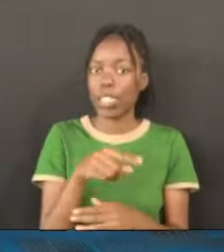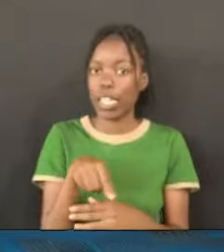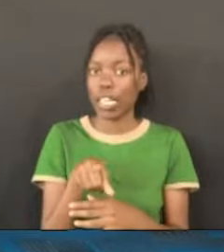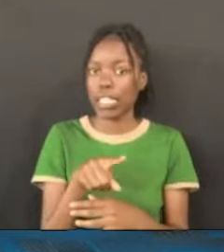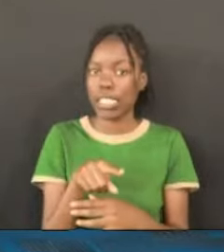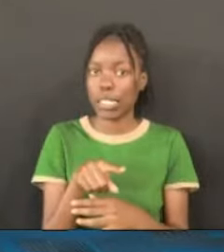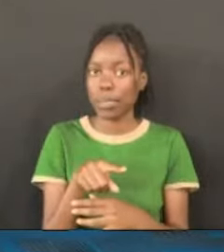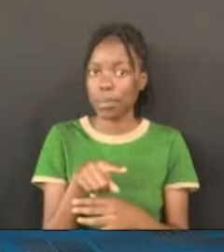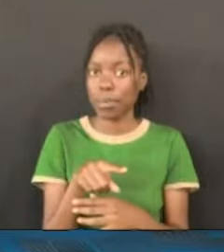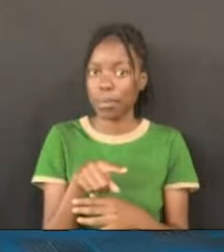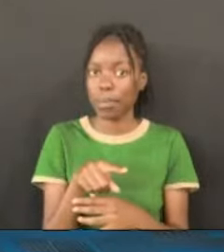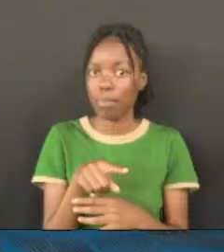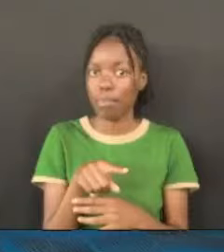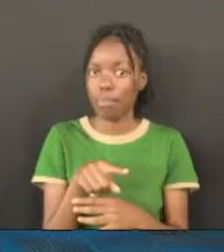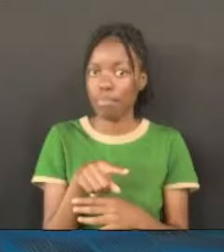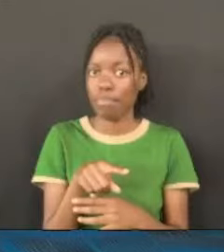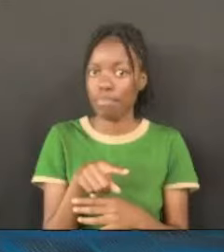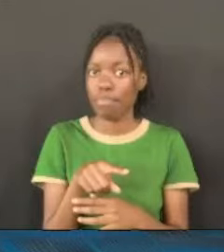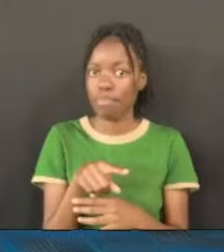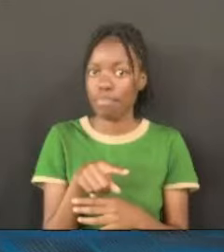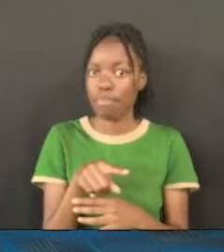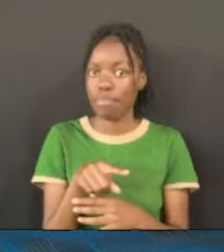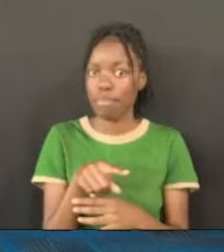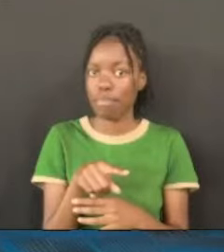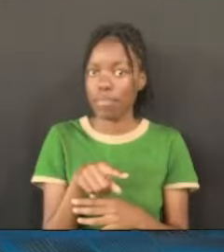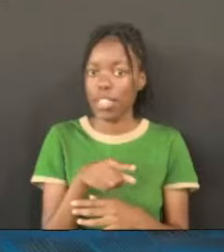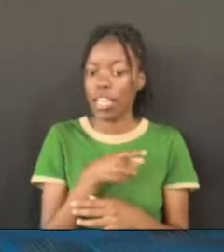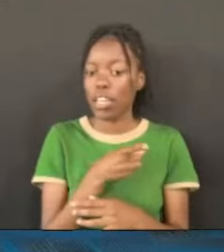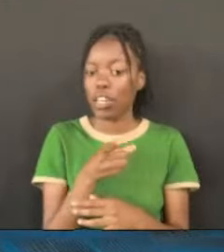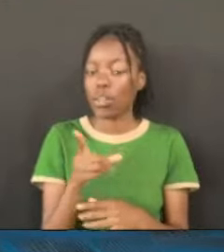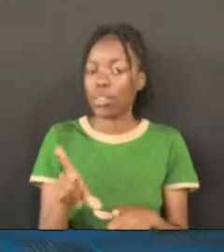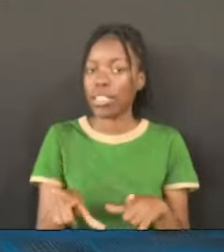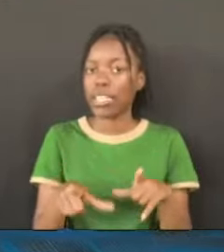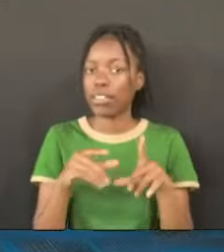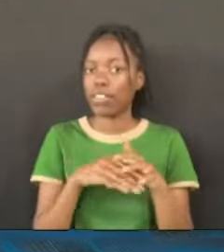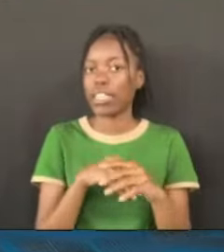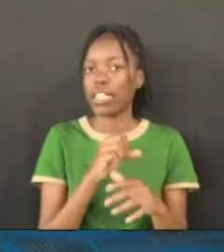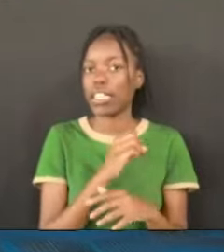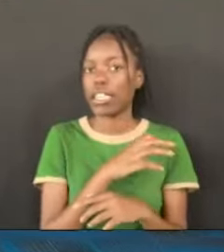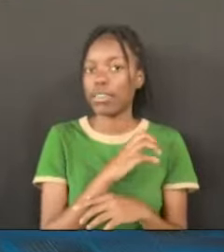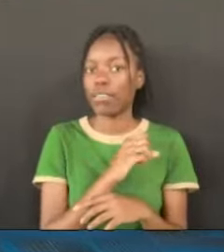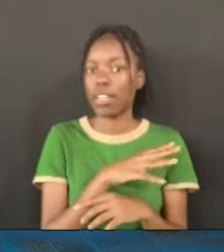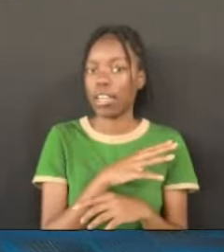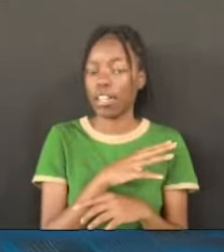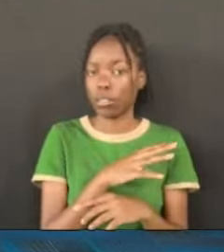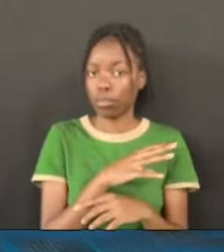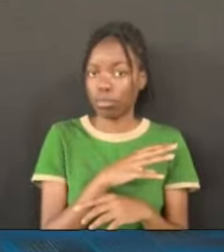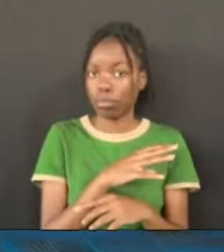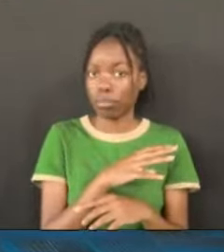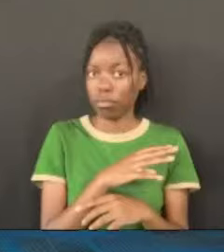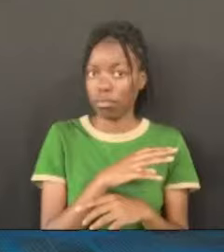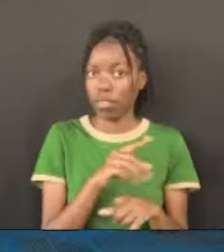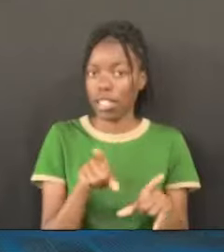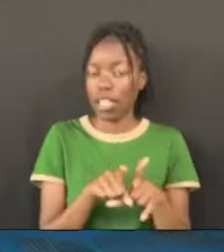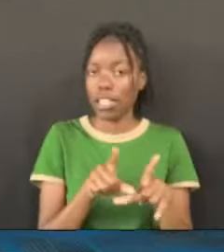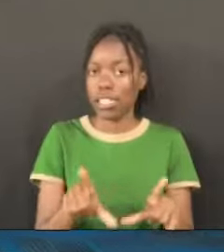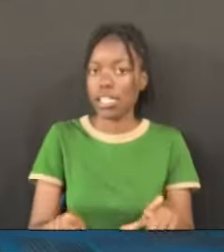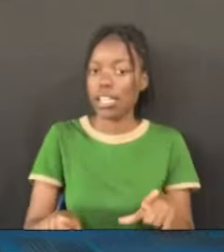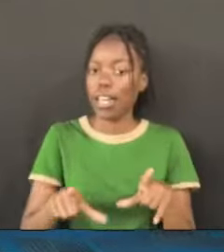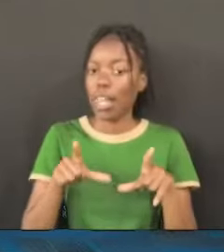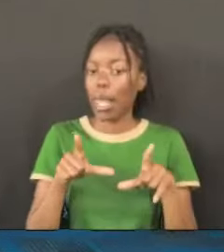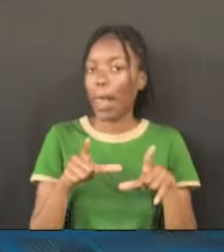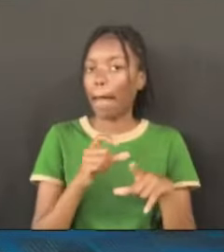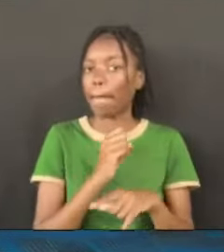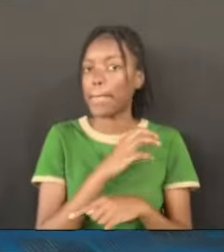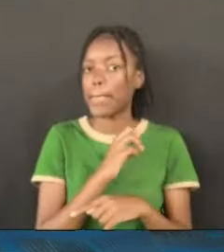troubled? Are you living in fear of certain things? Has your life been threatened by the